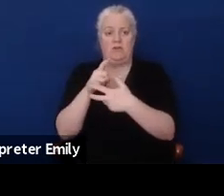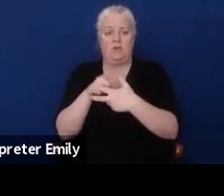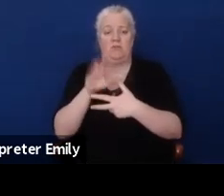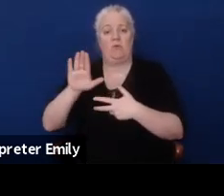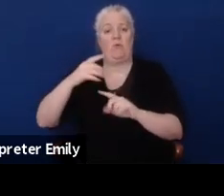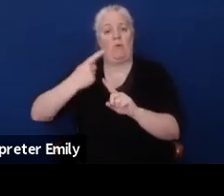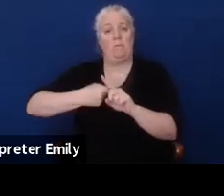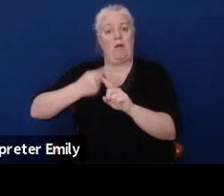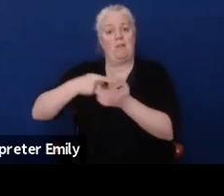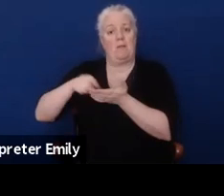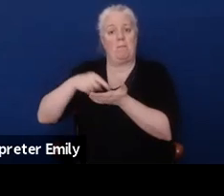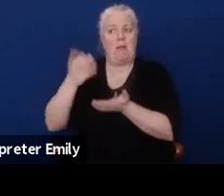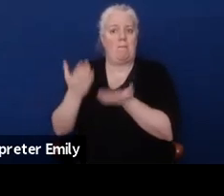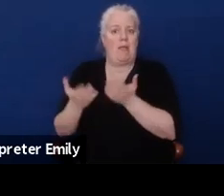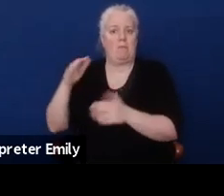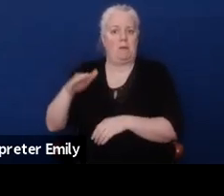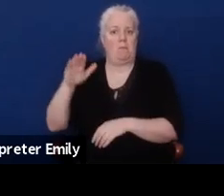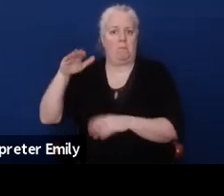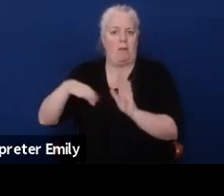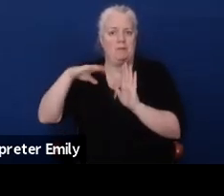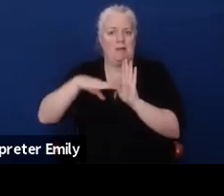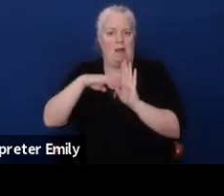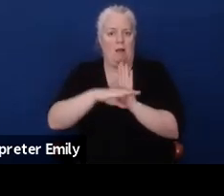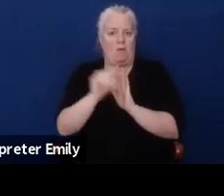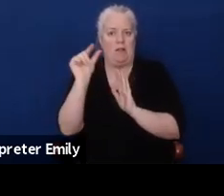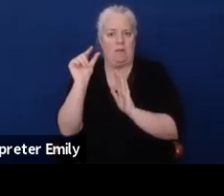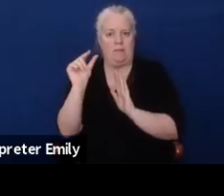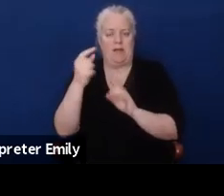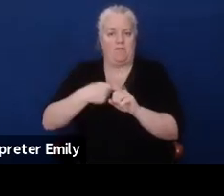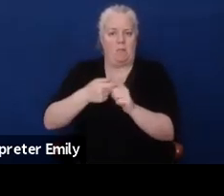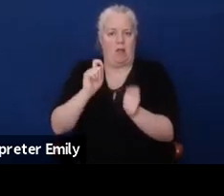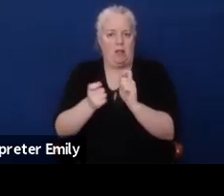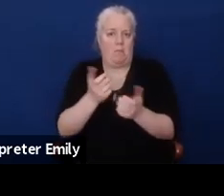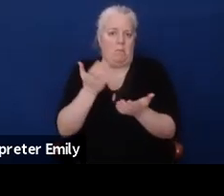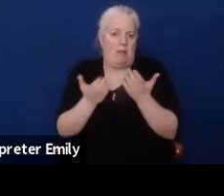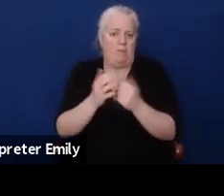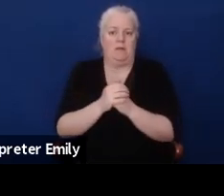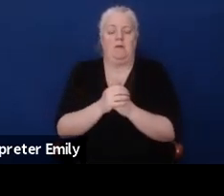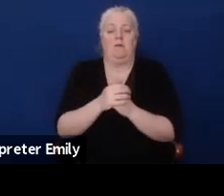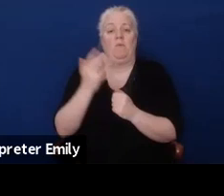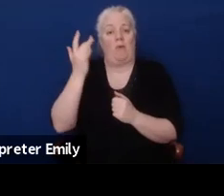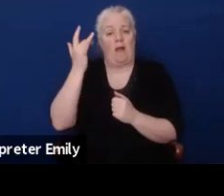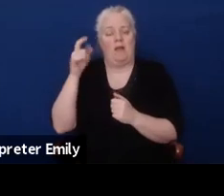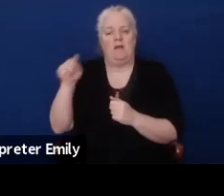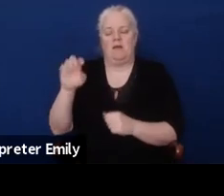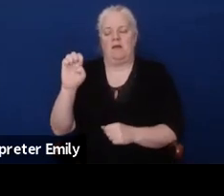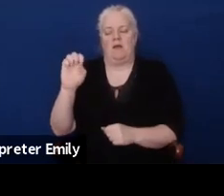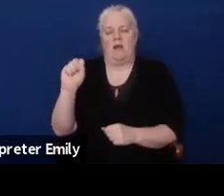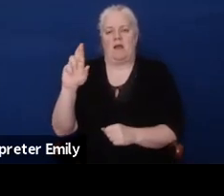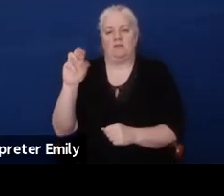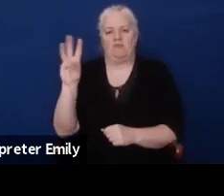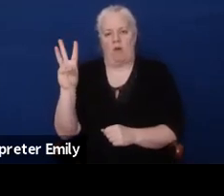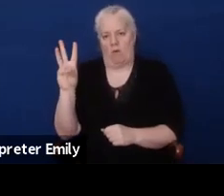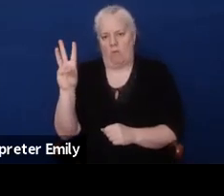fluctuate a little bit every month. And this is due to an escrow account. Escrow account is